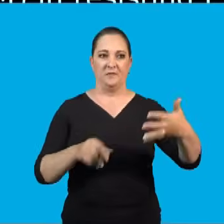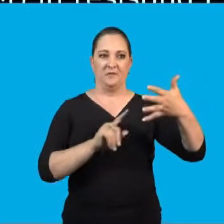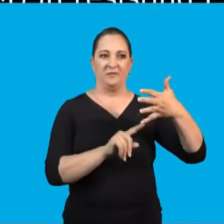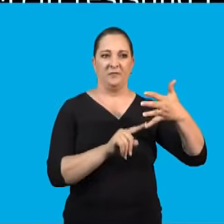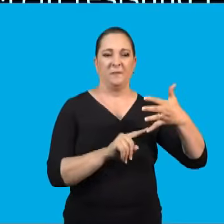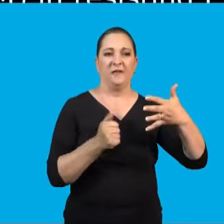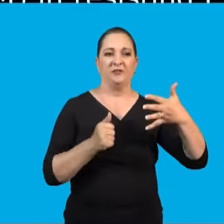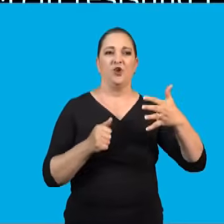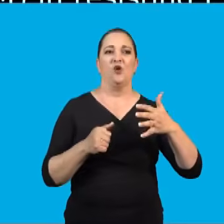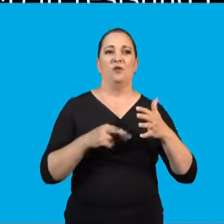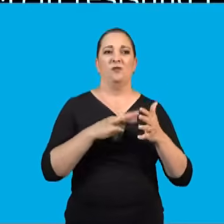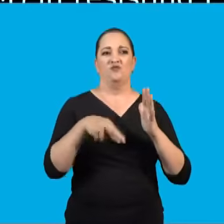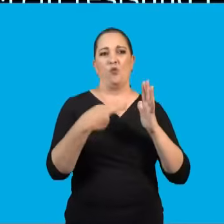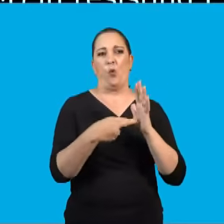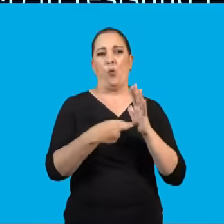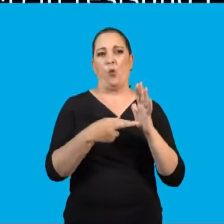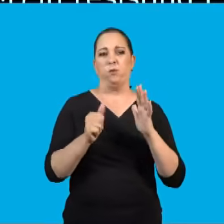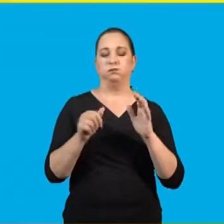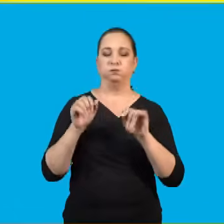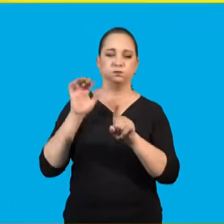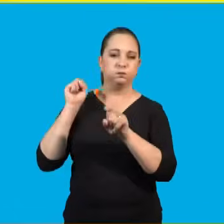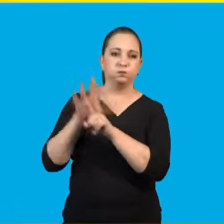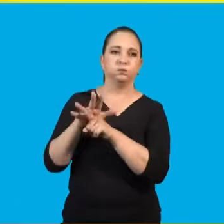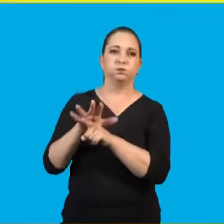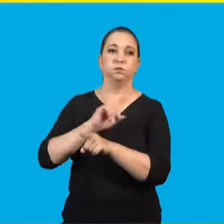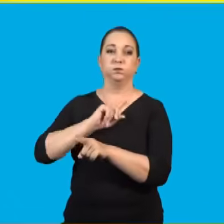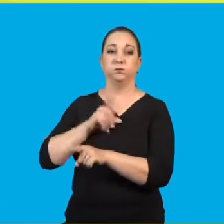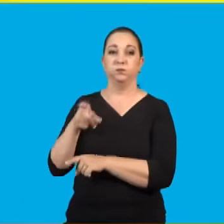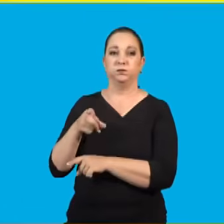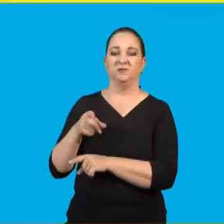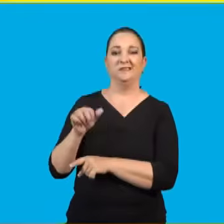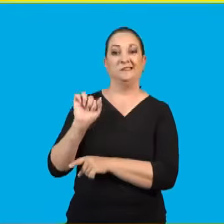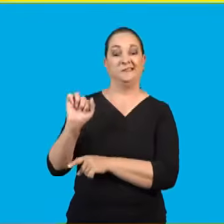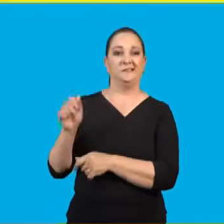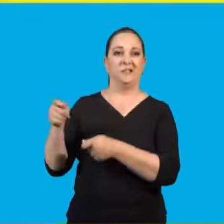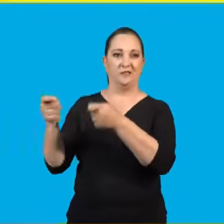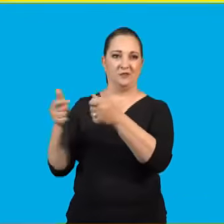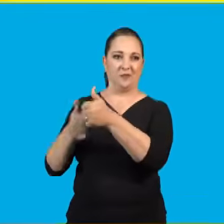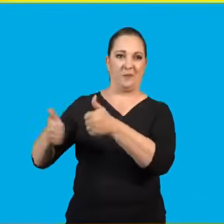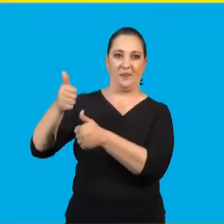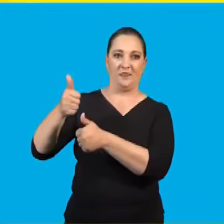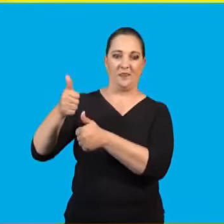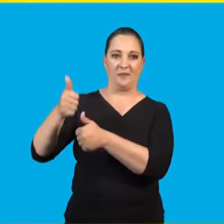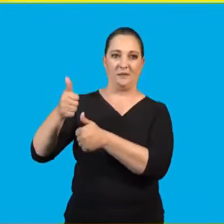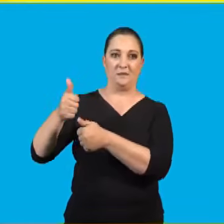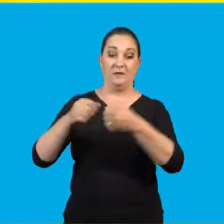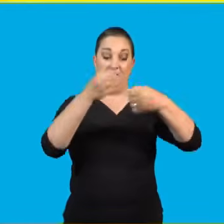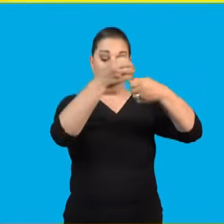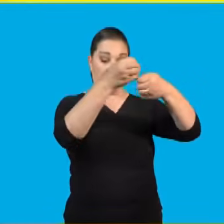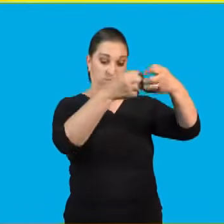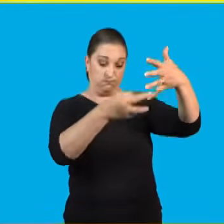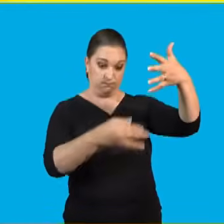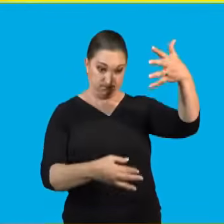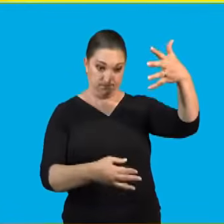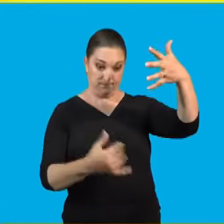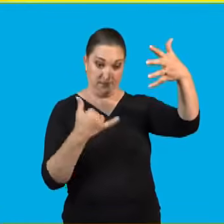Mass Democratic Movement, MDM, in resisting P.W. Botha's regime. And then when you get to your conclusion